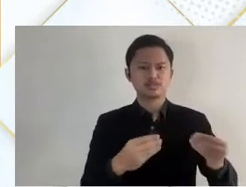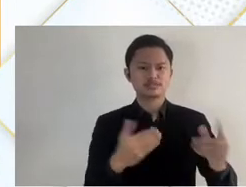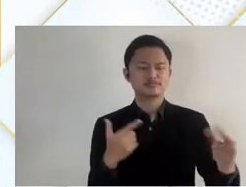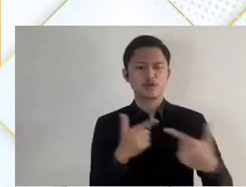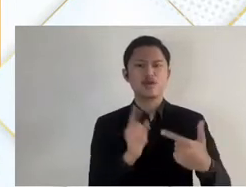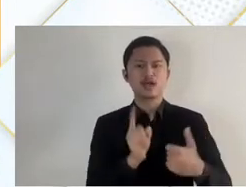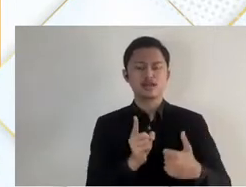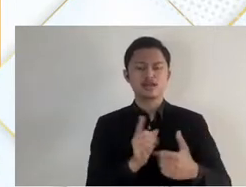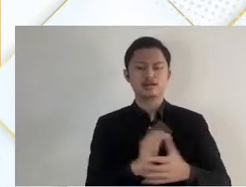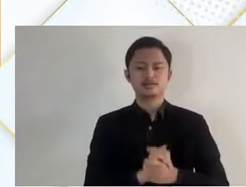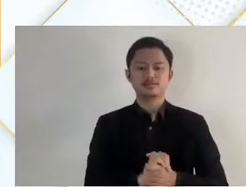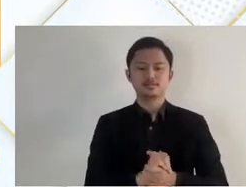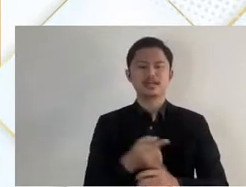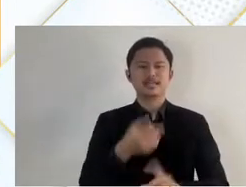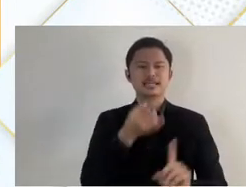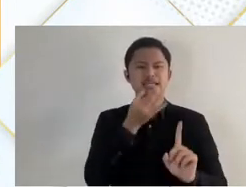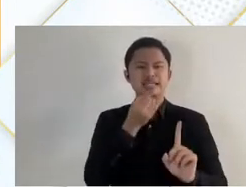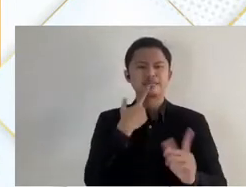is critical.